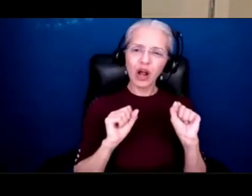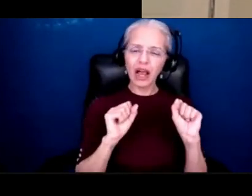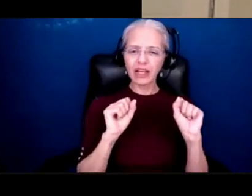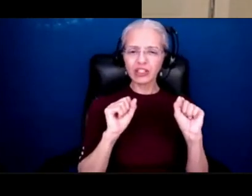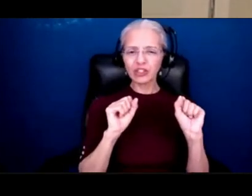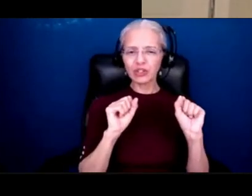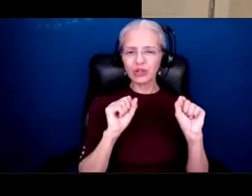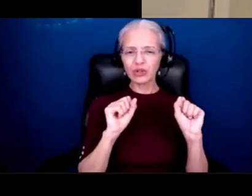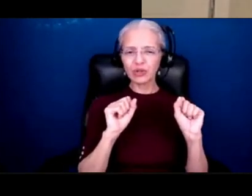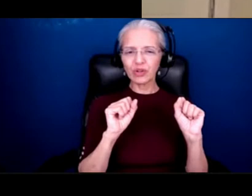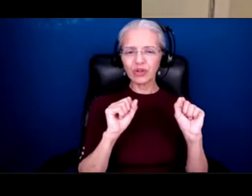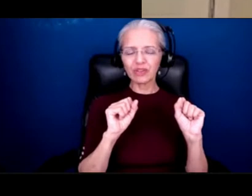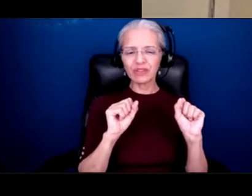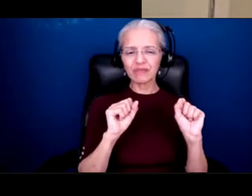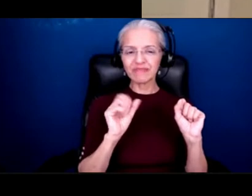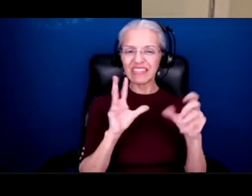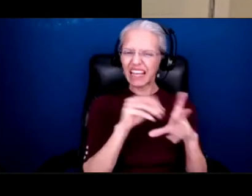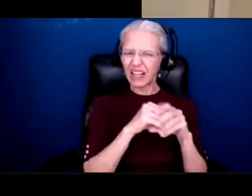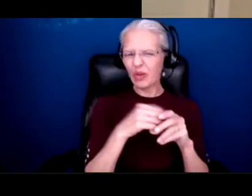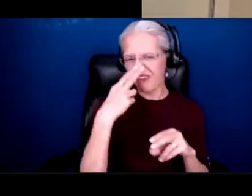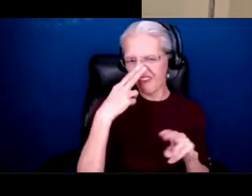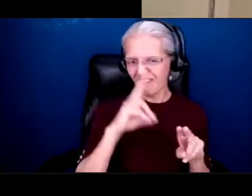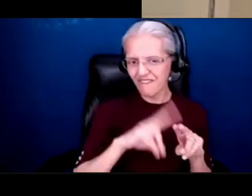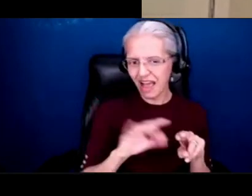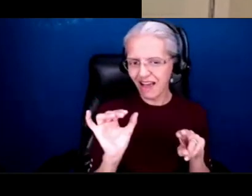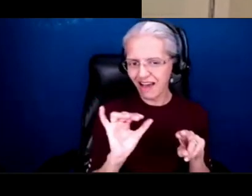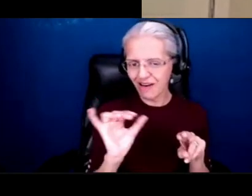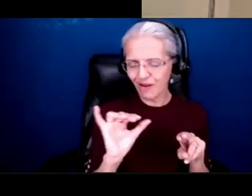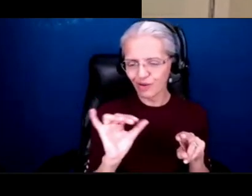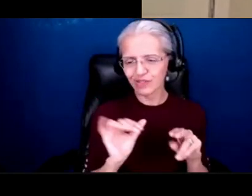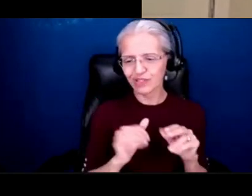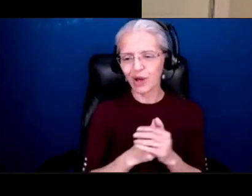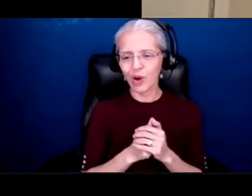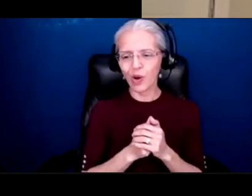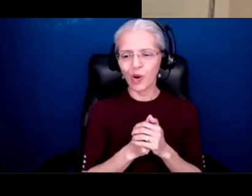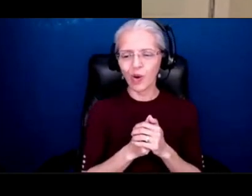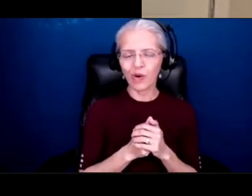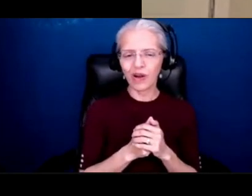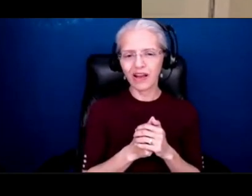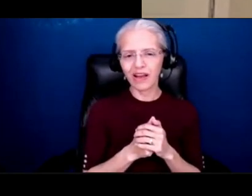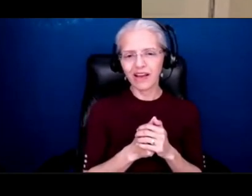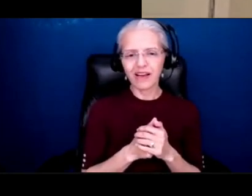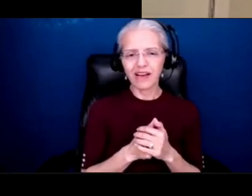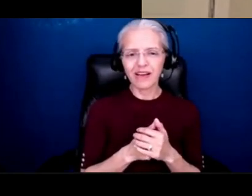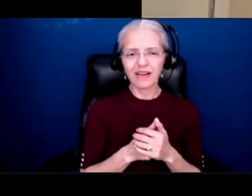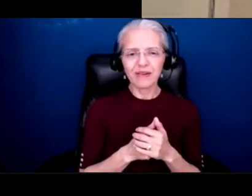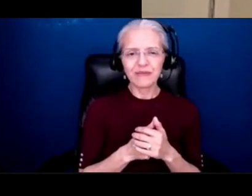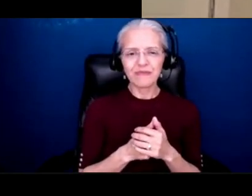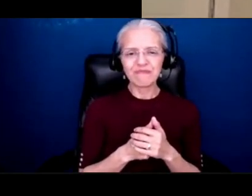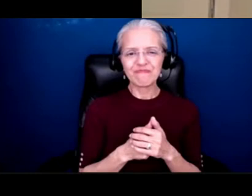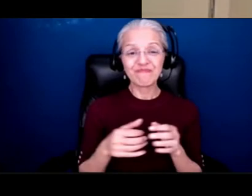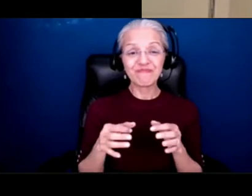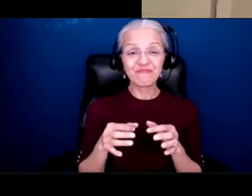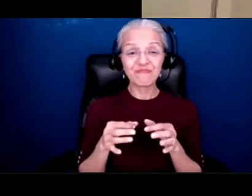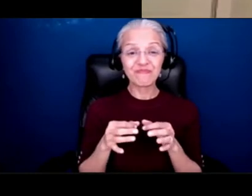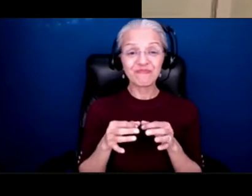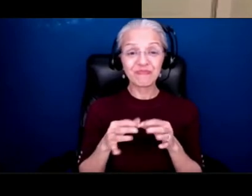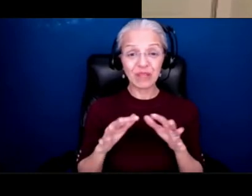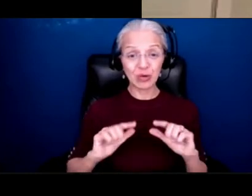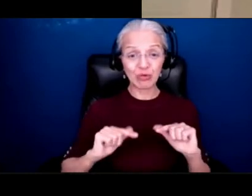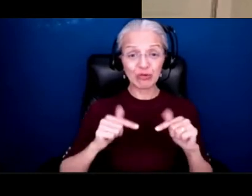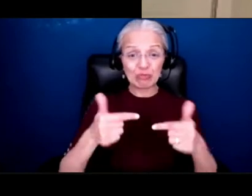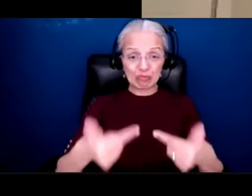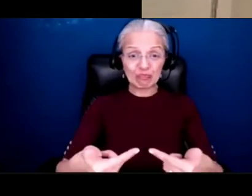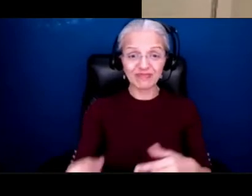I try to make it as fun as possible. I'm not thinking this, a super serious